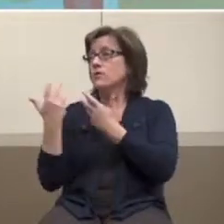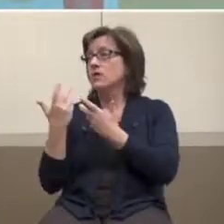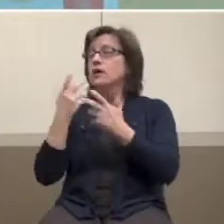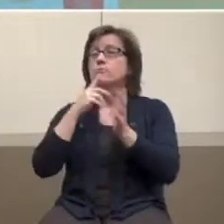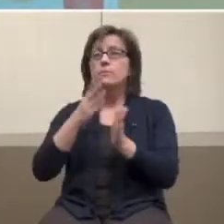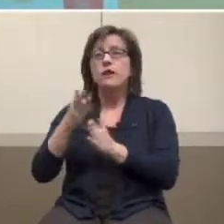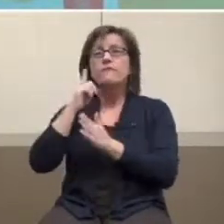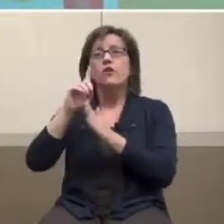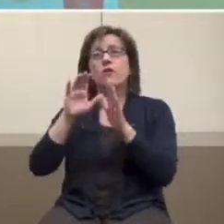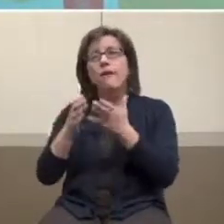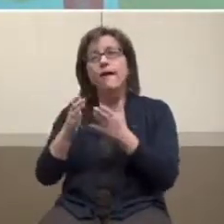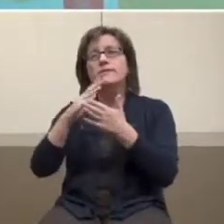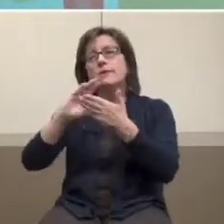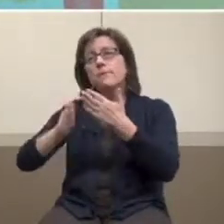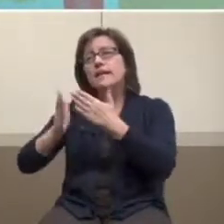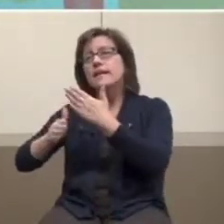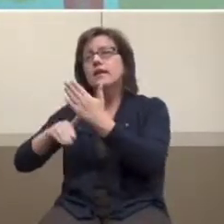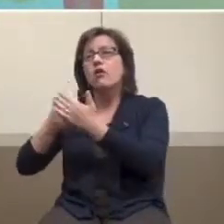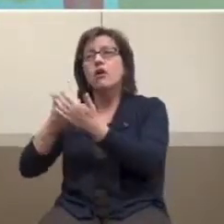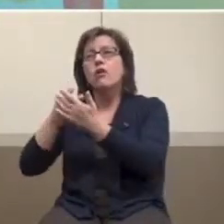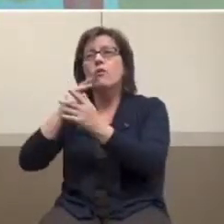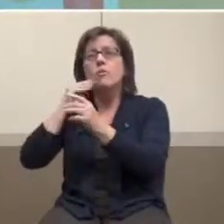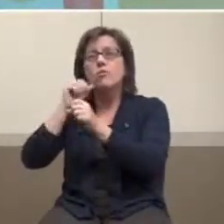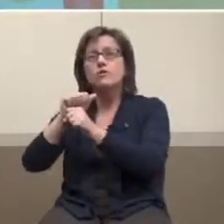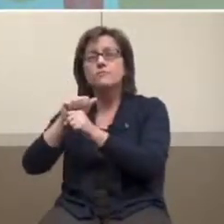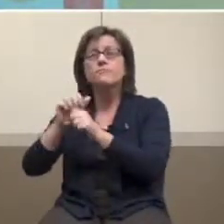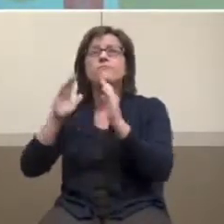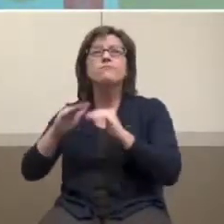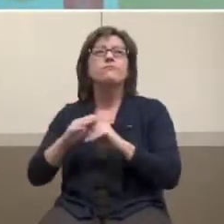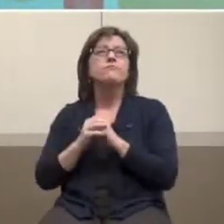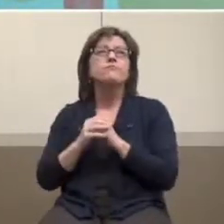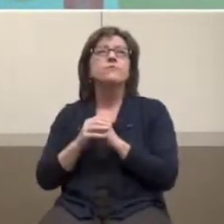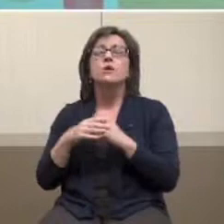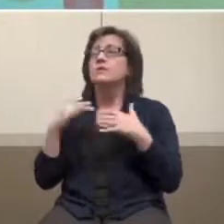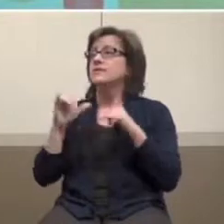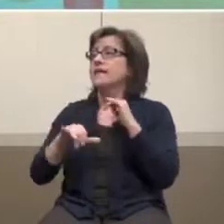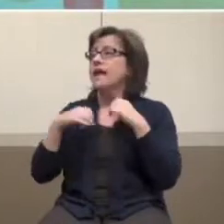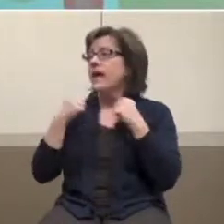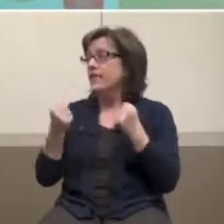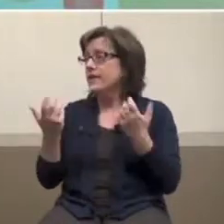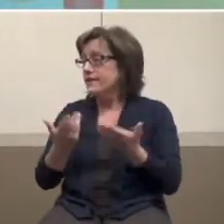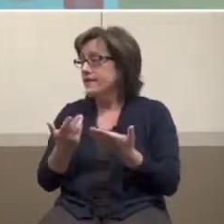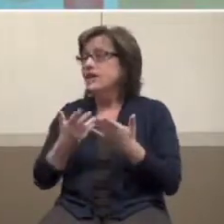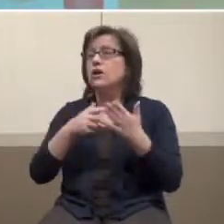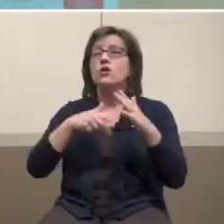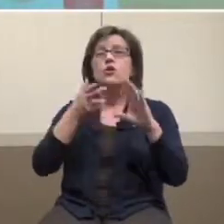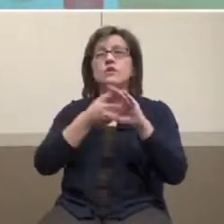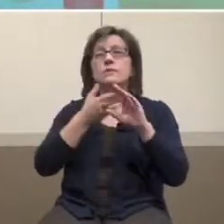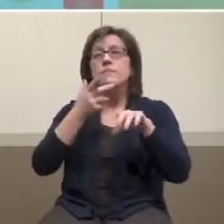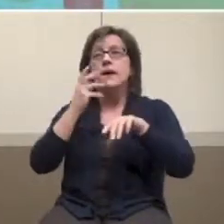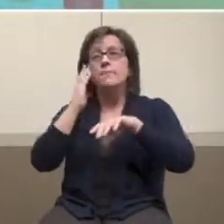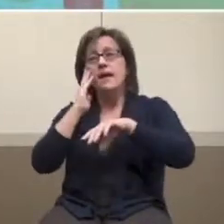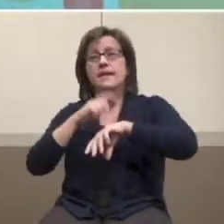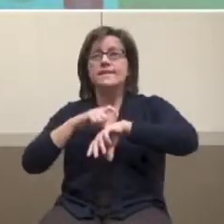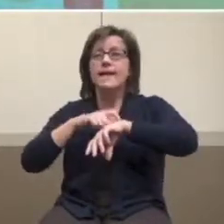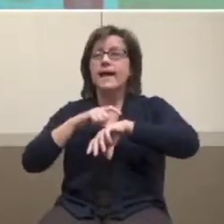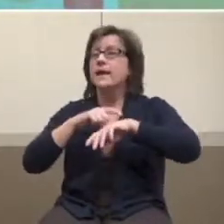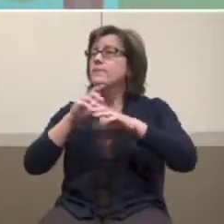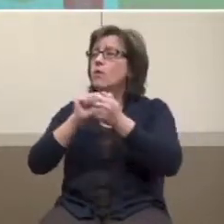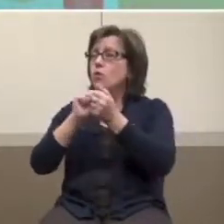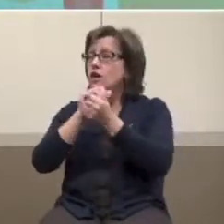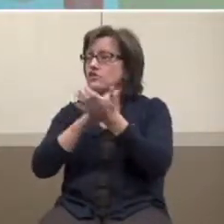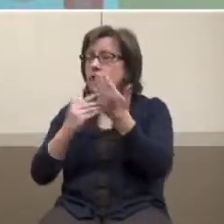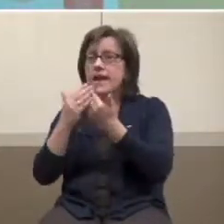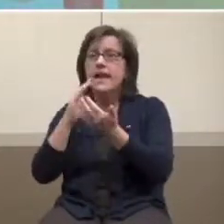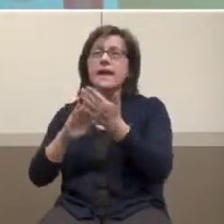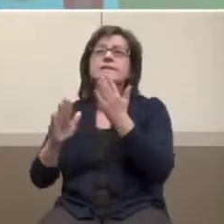all assignments. We will stay healthy by going to bed on time, washing our hands, eating breakfast, exercising, and eating